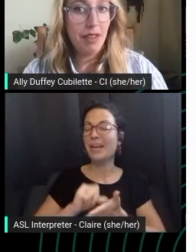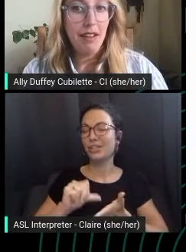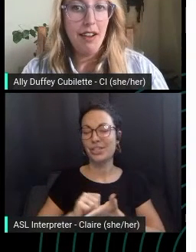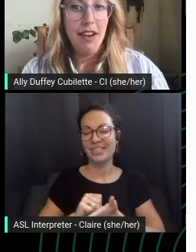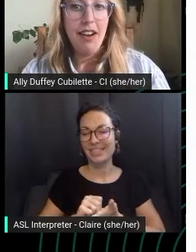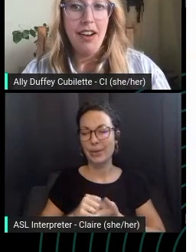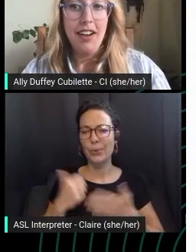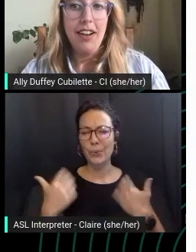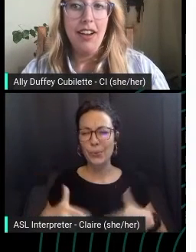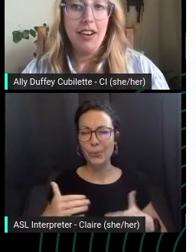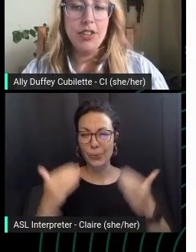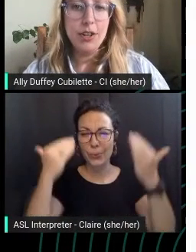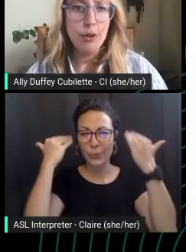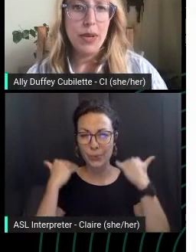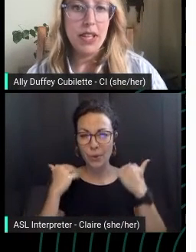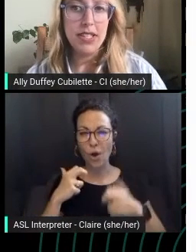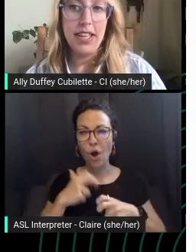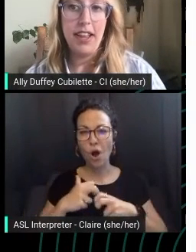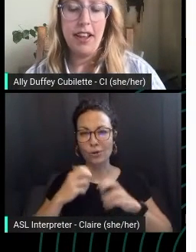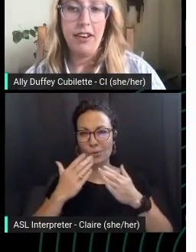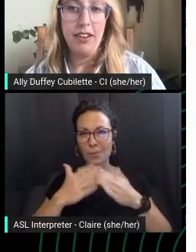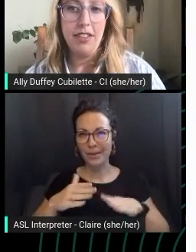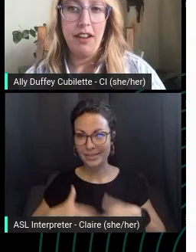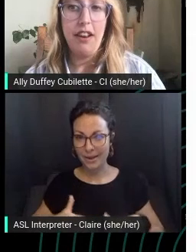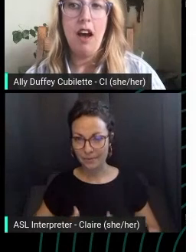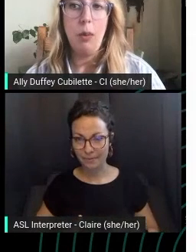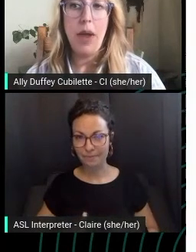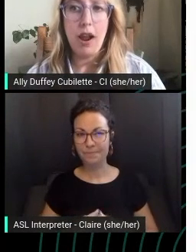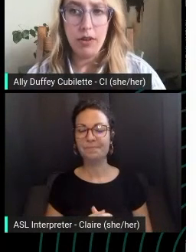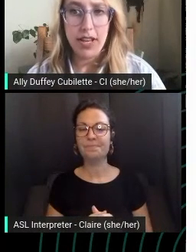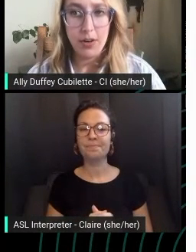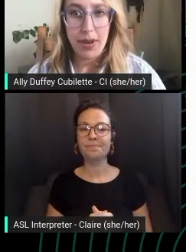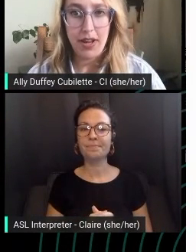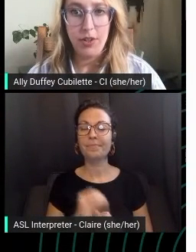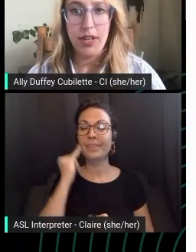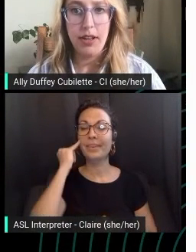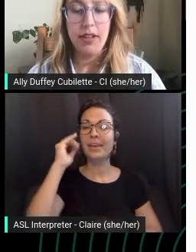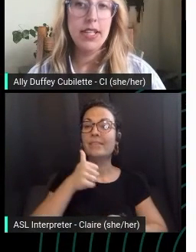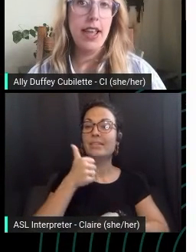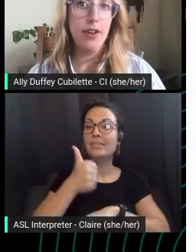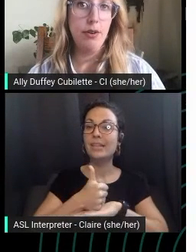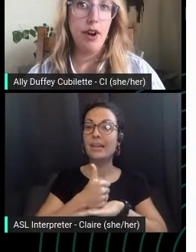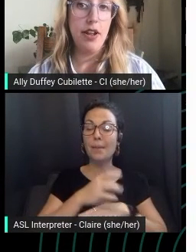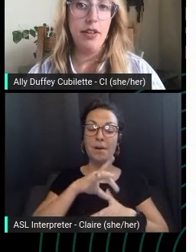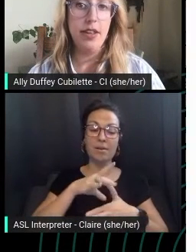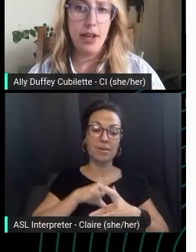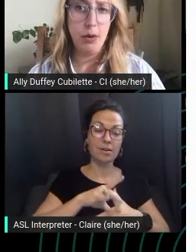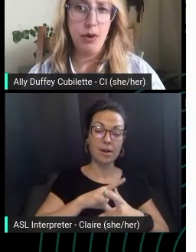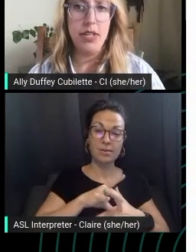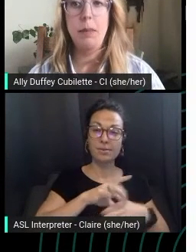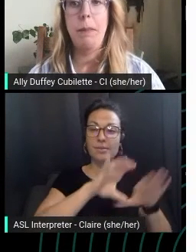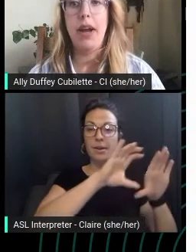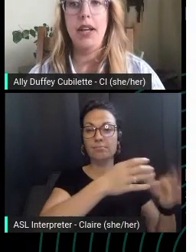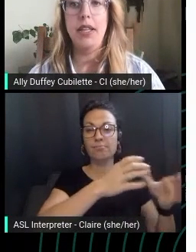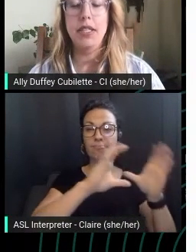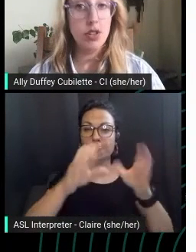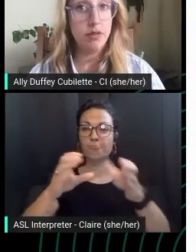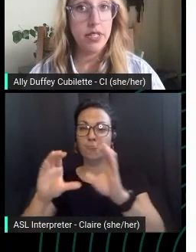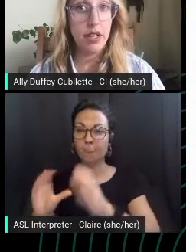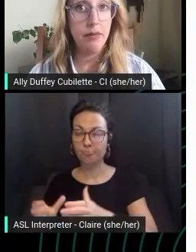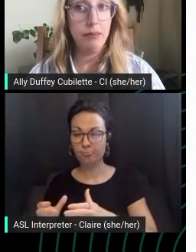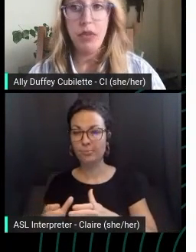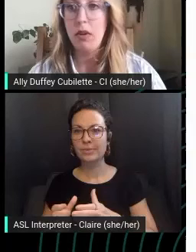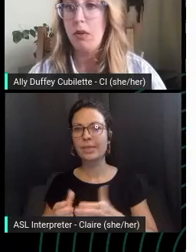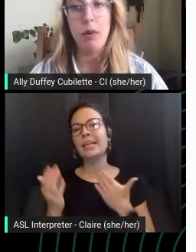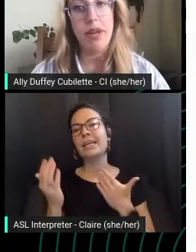that? Content groupings can then help aggregate your page data into categories by section